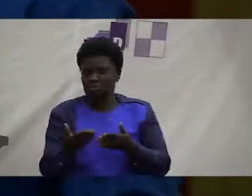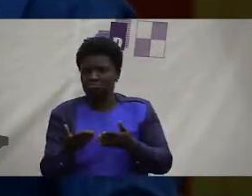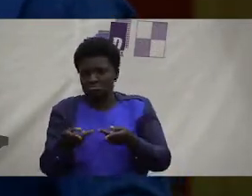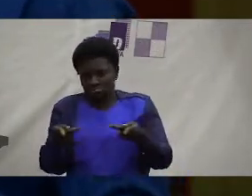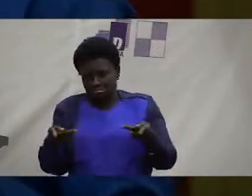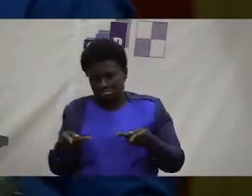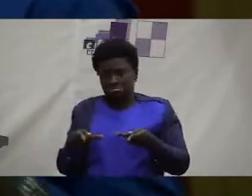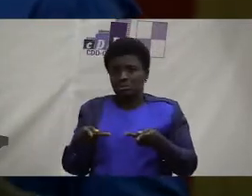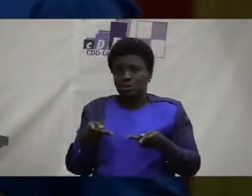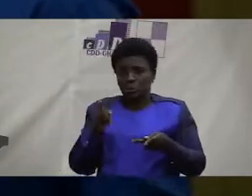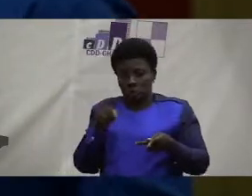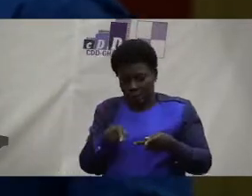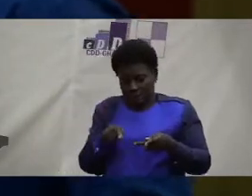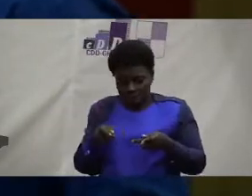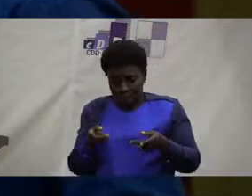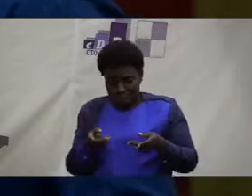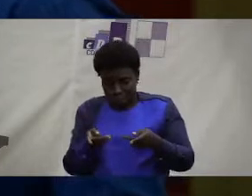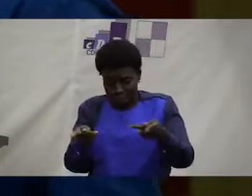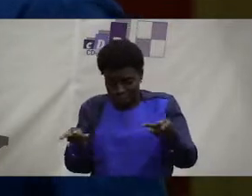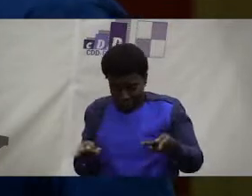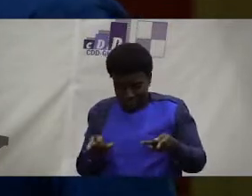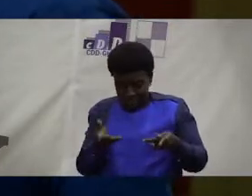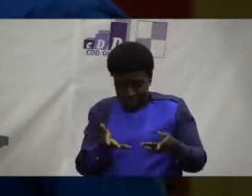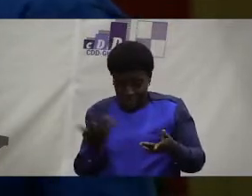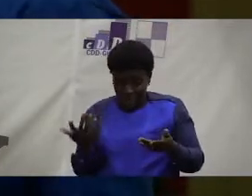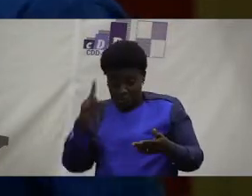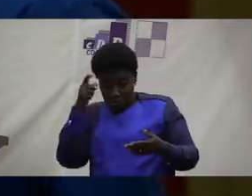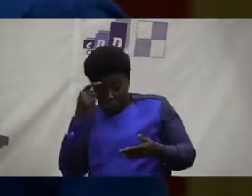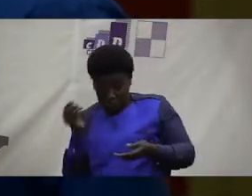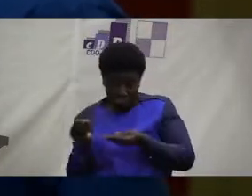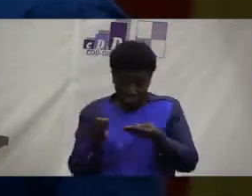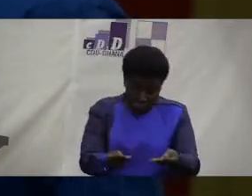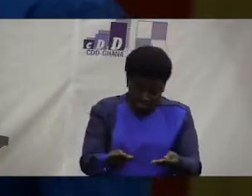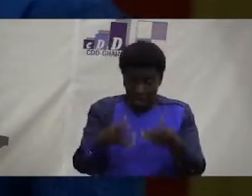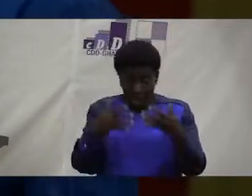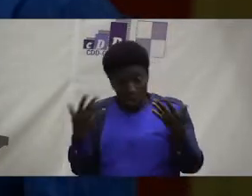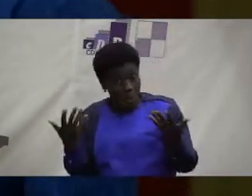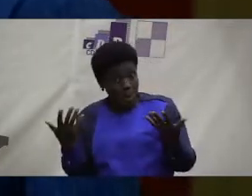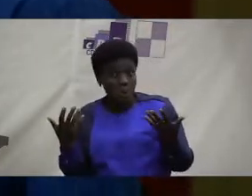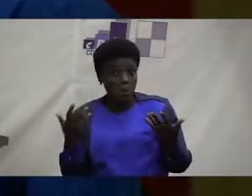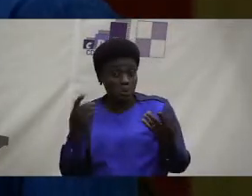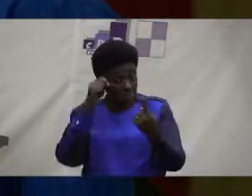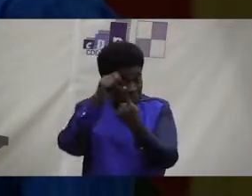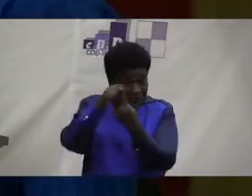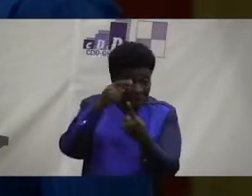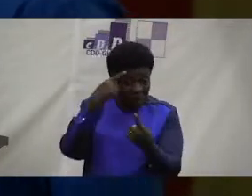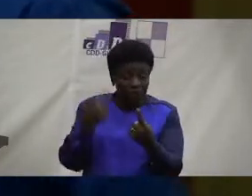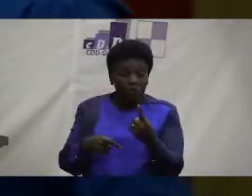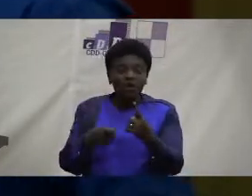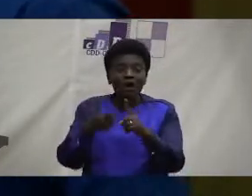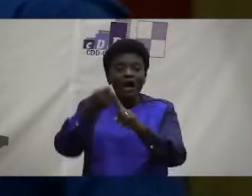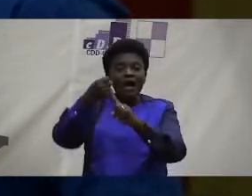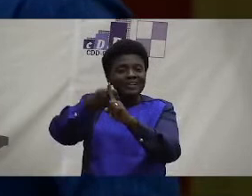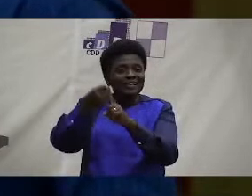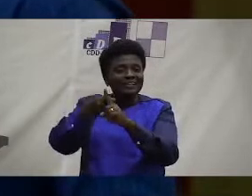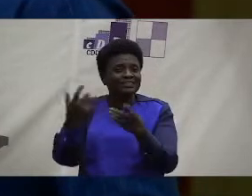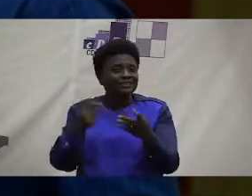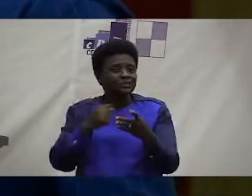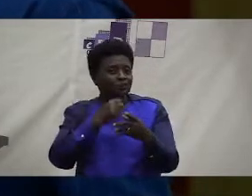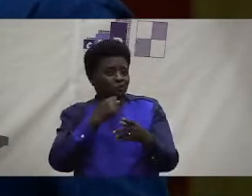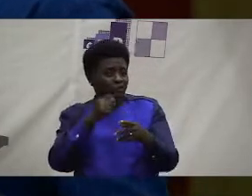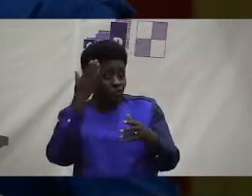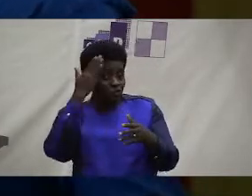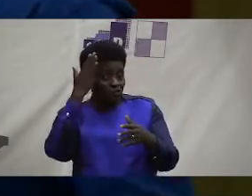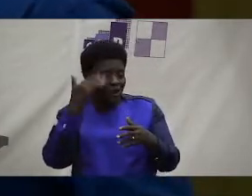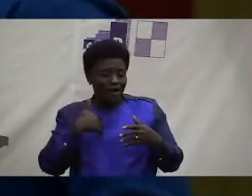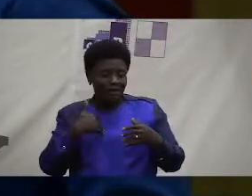That when the gap is given to us, government or whatever we are targeting for our advocacy towards, we know that yes, we have